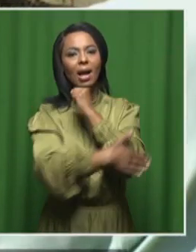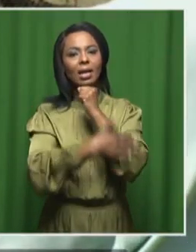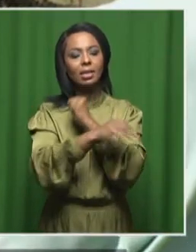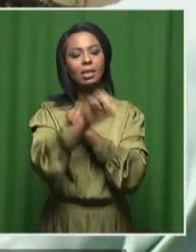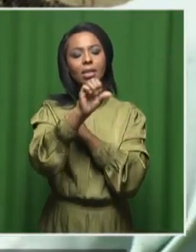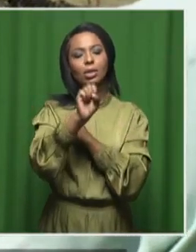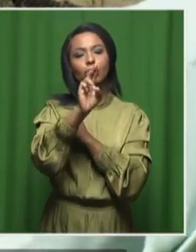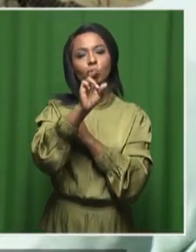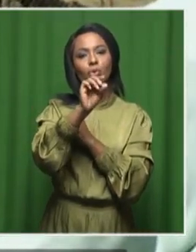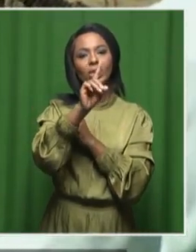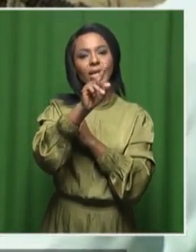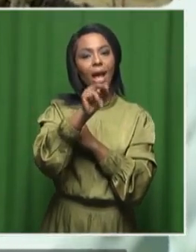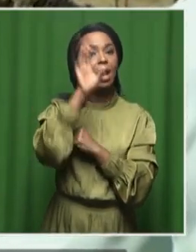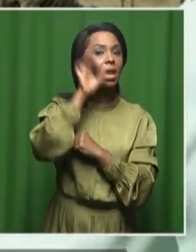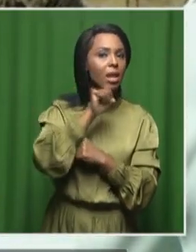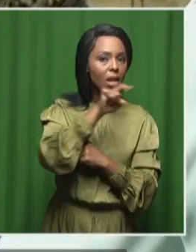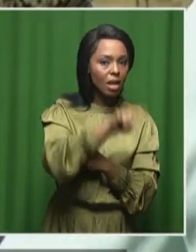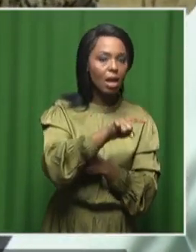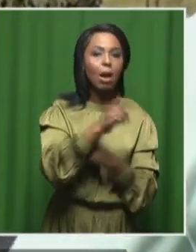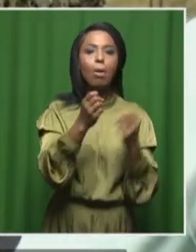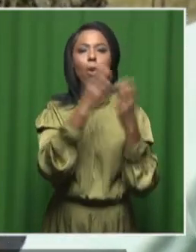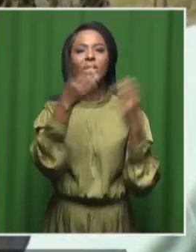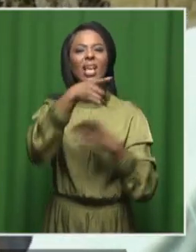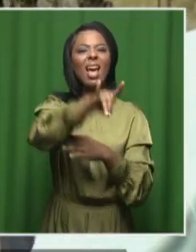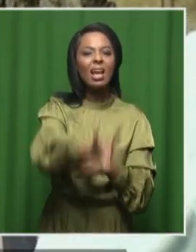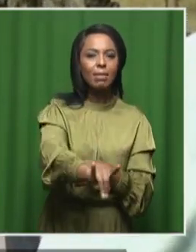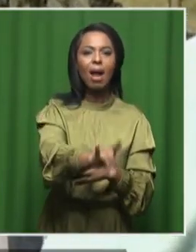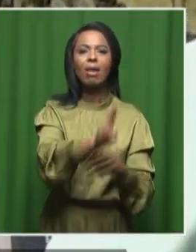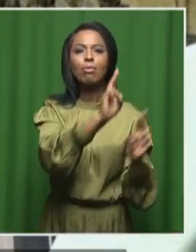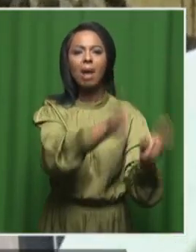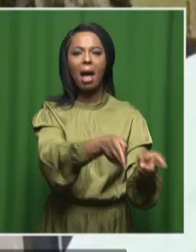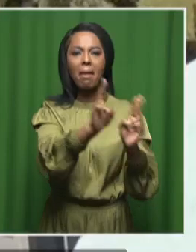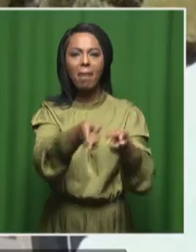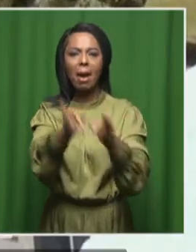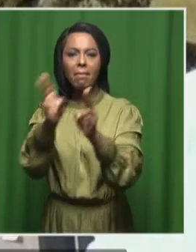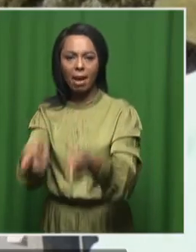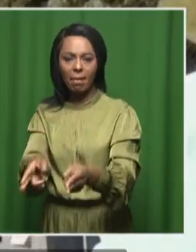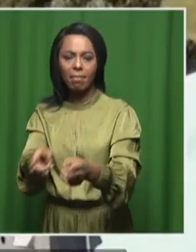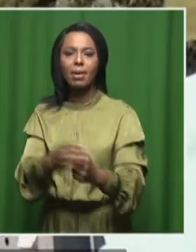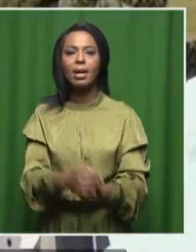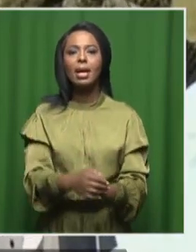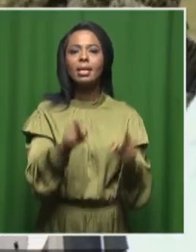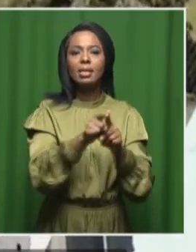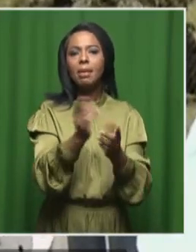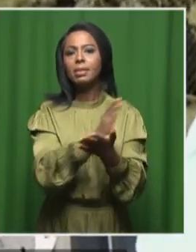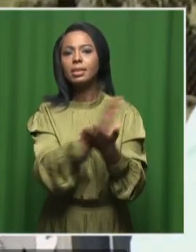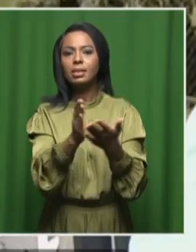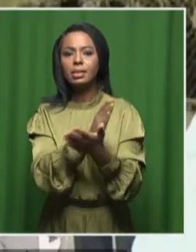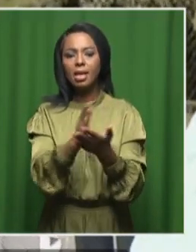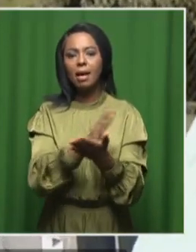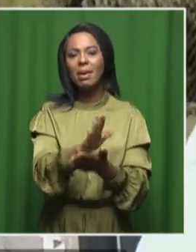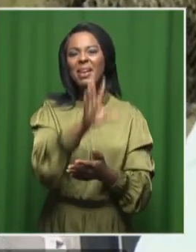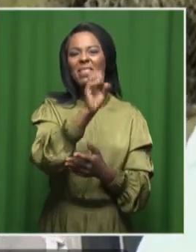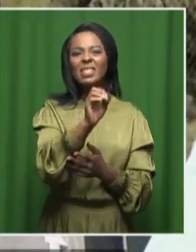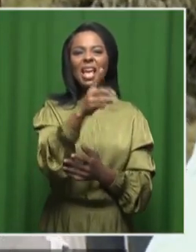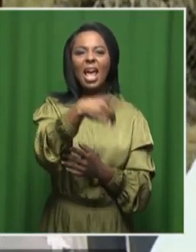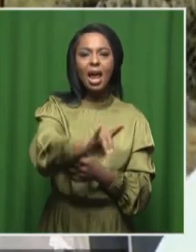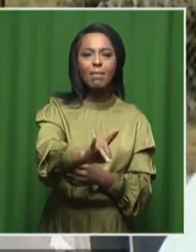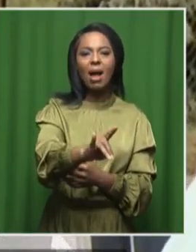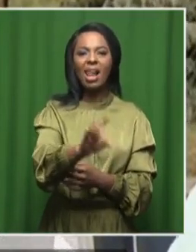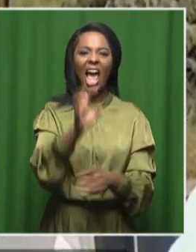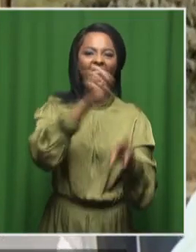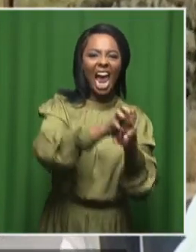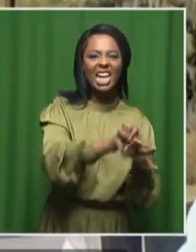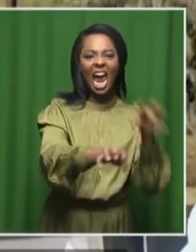animal were suffering. So a lot of them die. They were even eating each other. So we speak about over 50 animals. The survivors